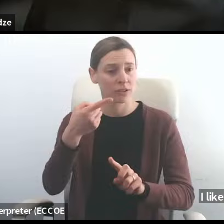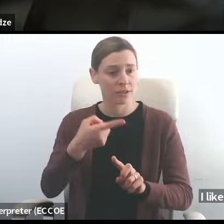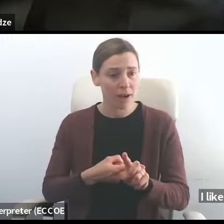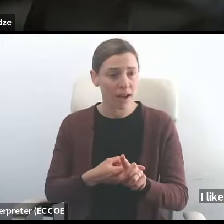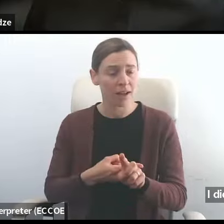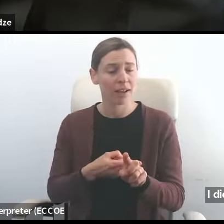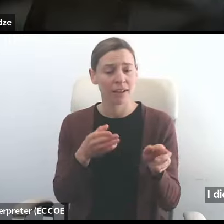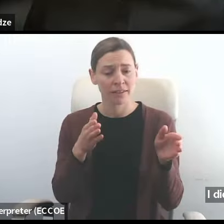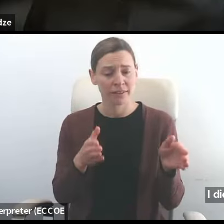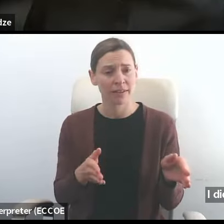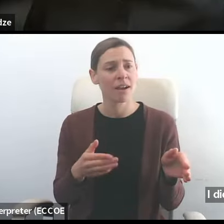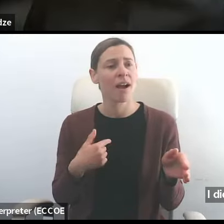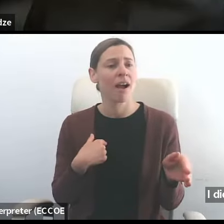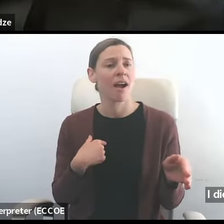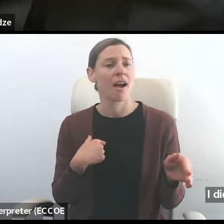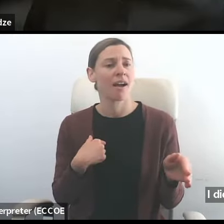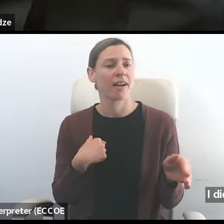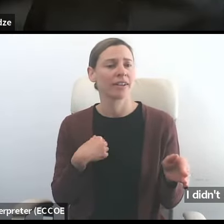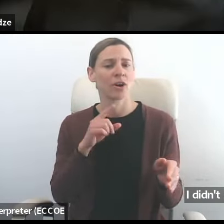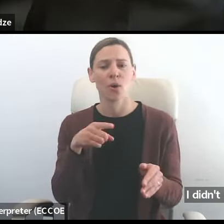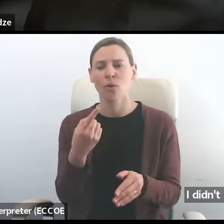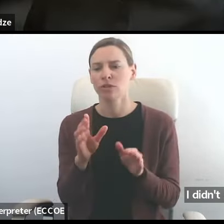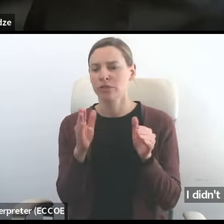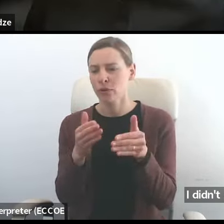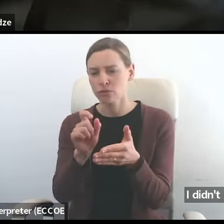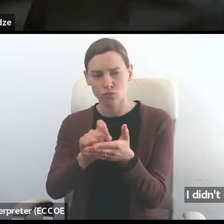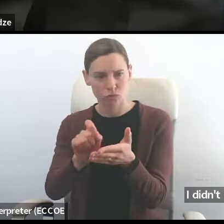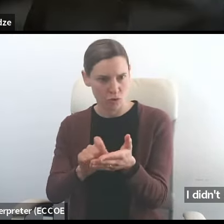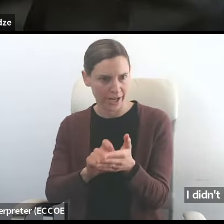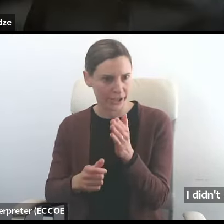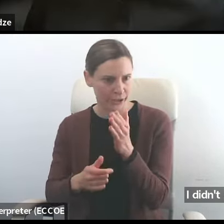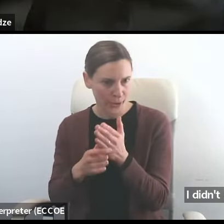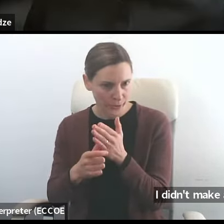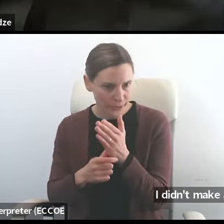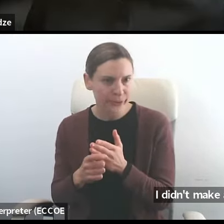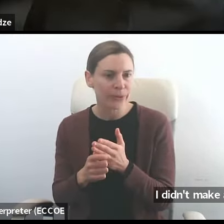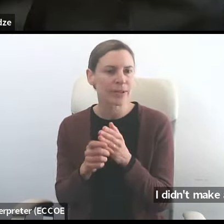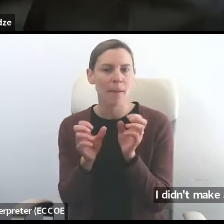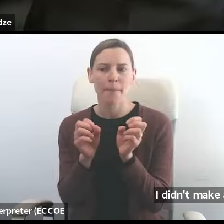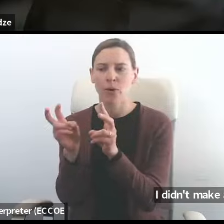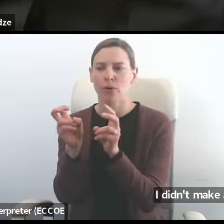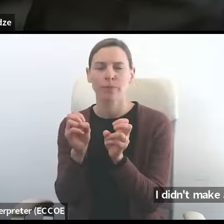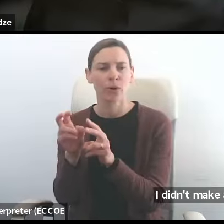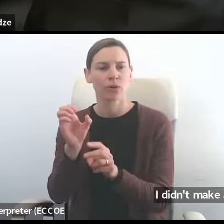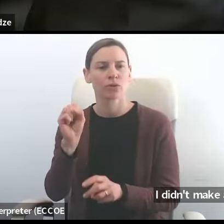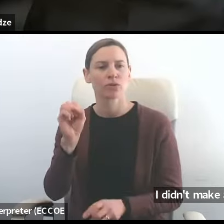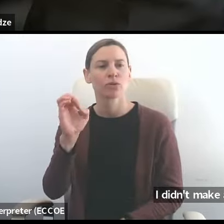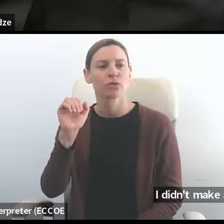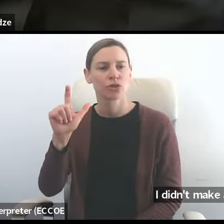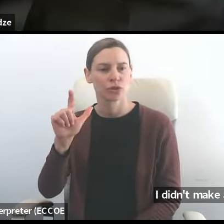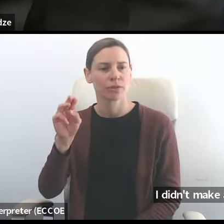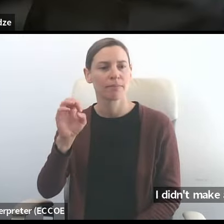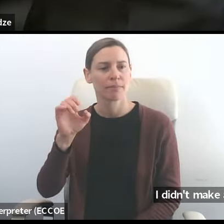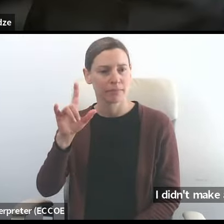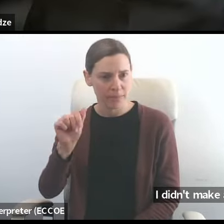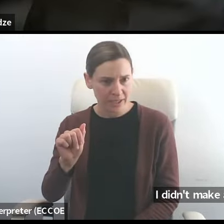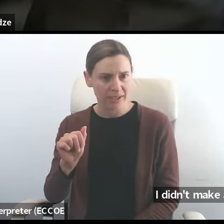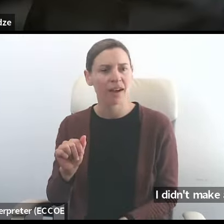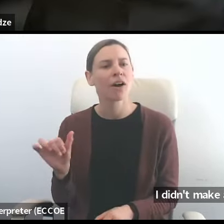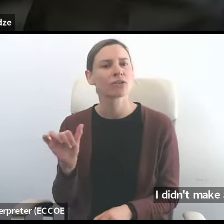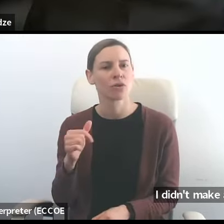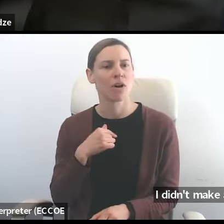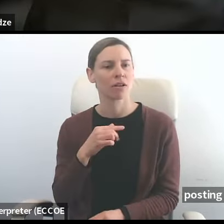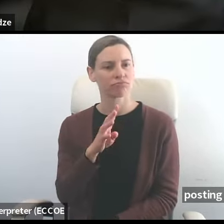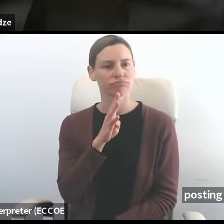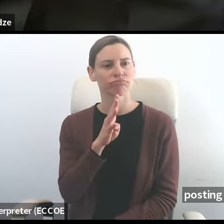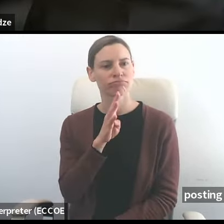a lot of articles and posted social media, and I talked a lot, which was also, you know, kind of,